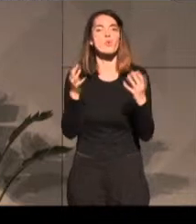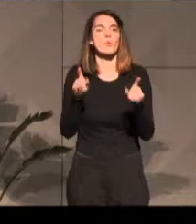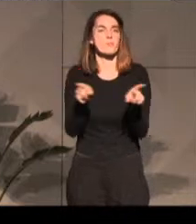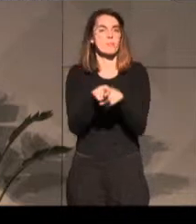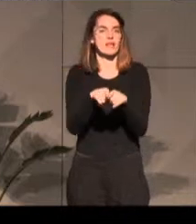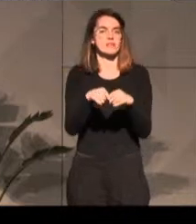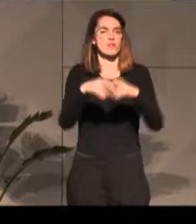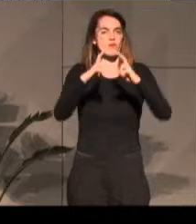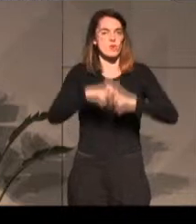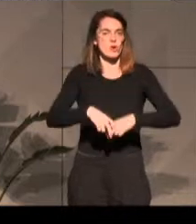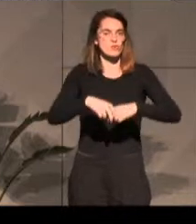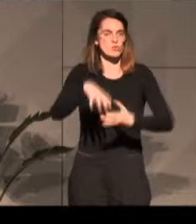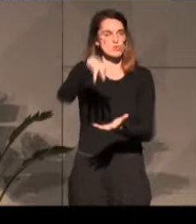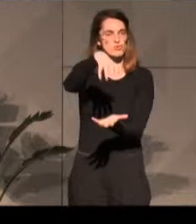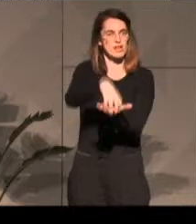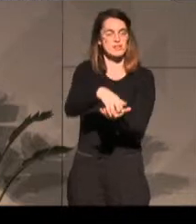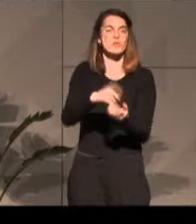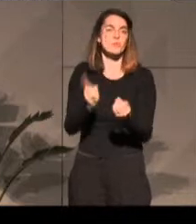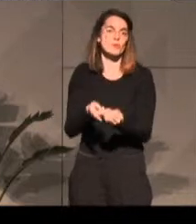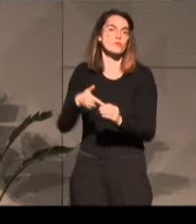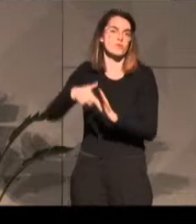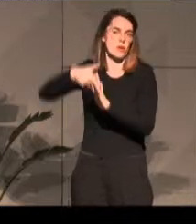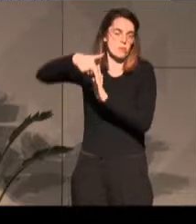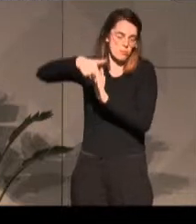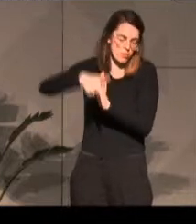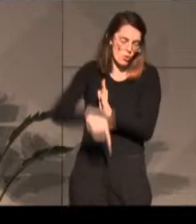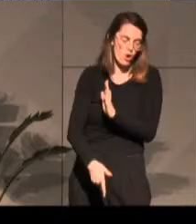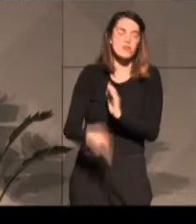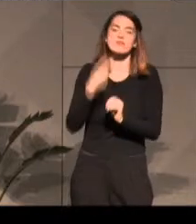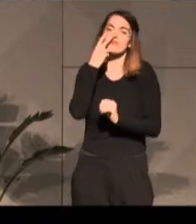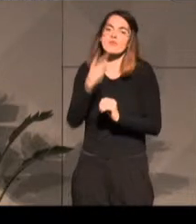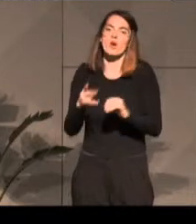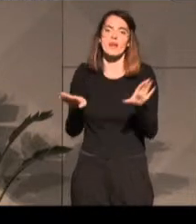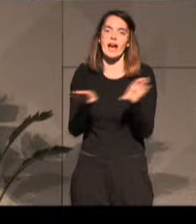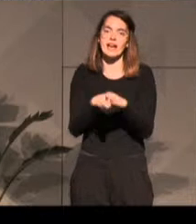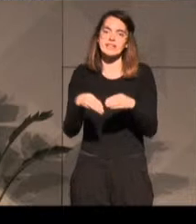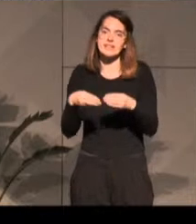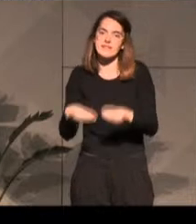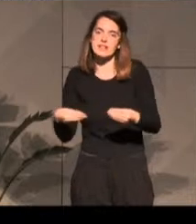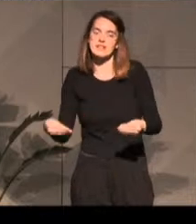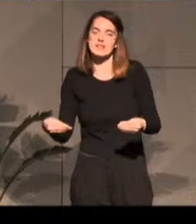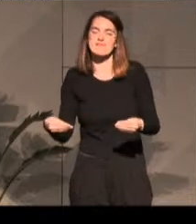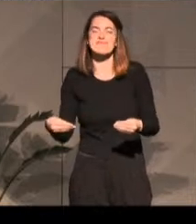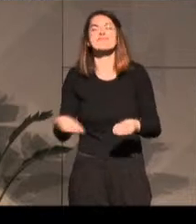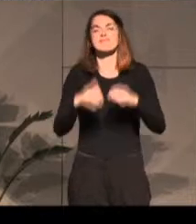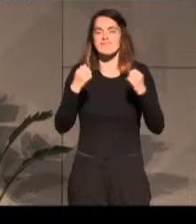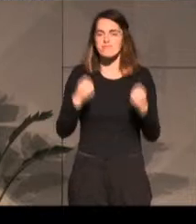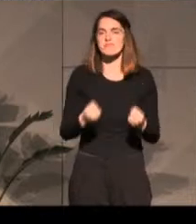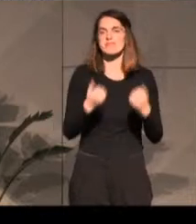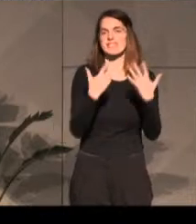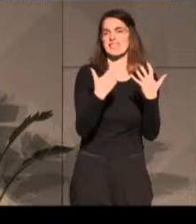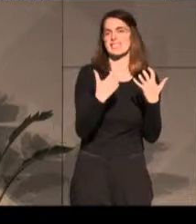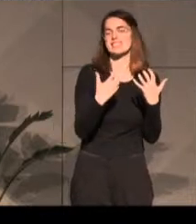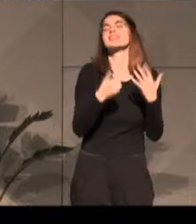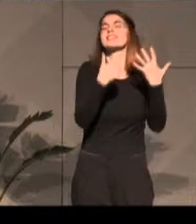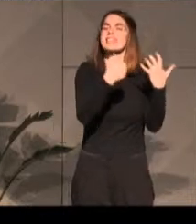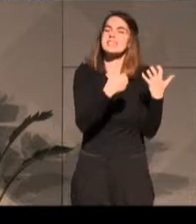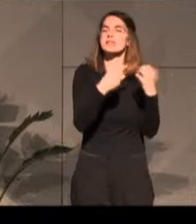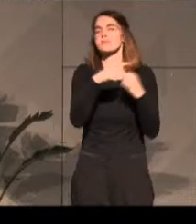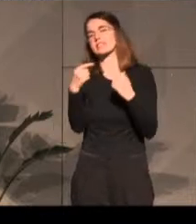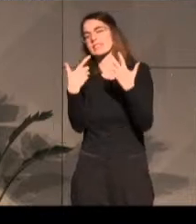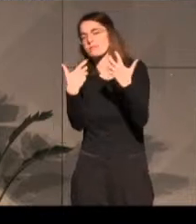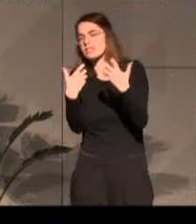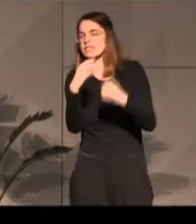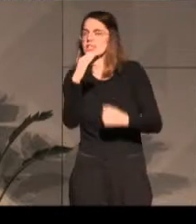disappointed because the easiest thing to do is to drill a hole in an ice floe to check the ice quality, and we had 60 and 70 centimeters ice